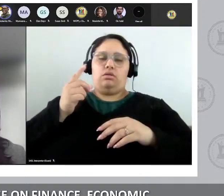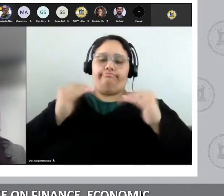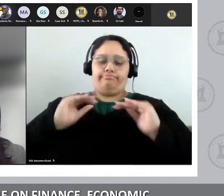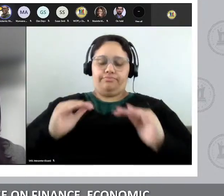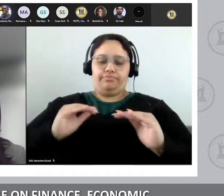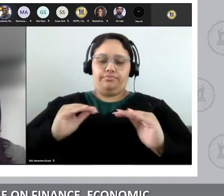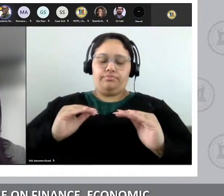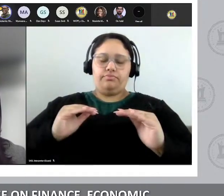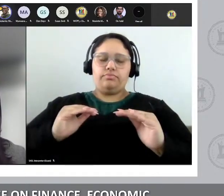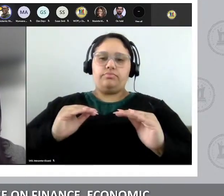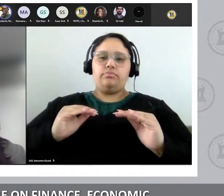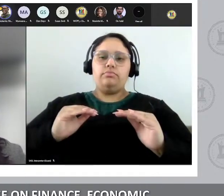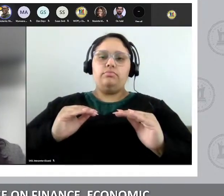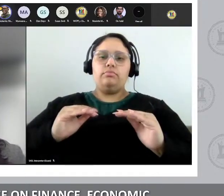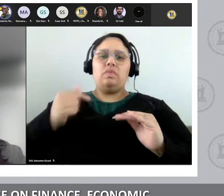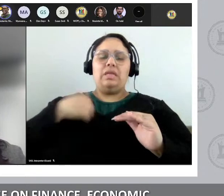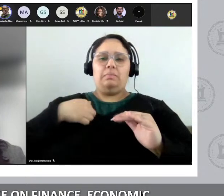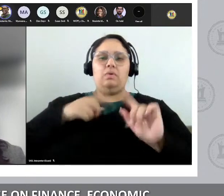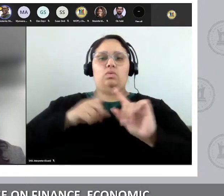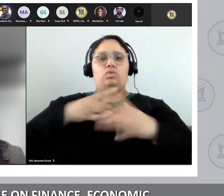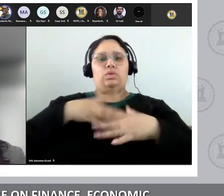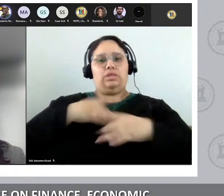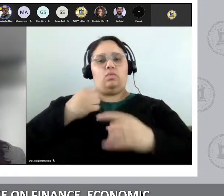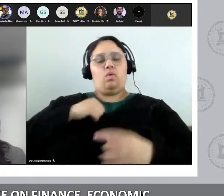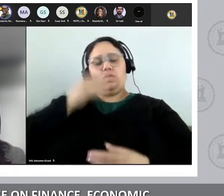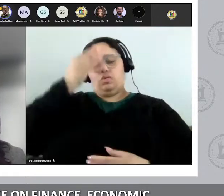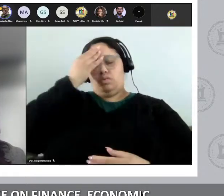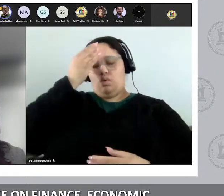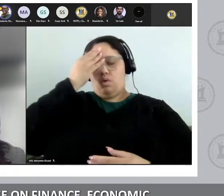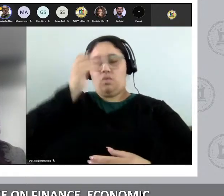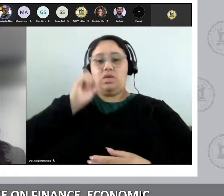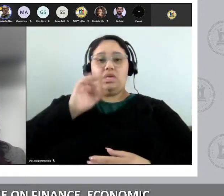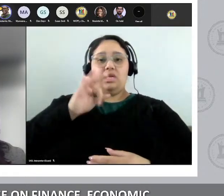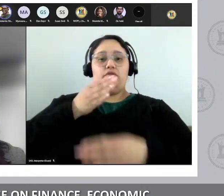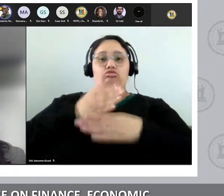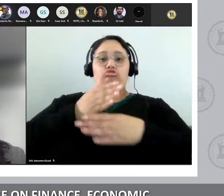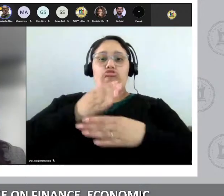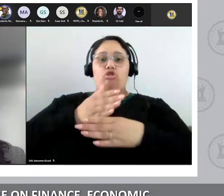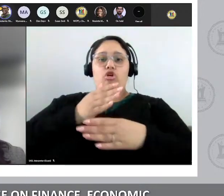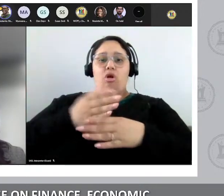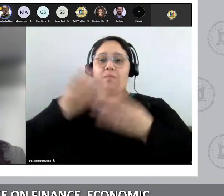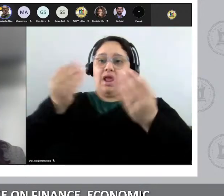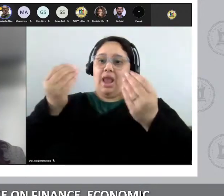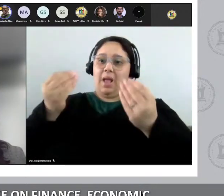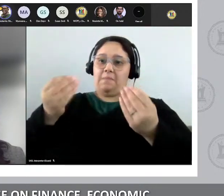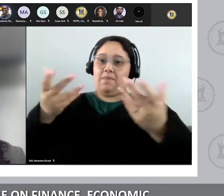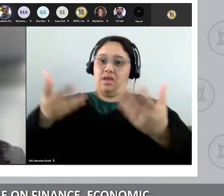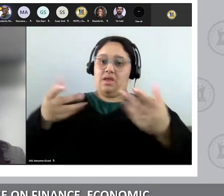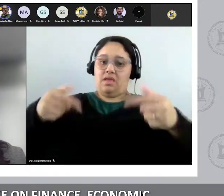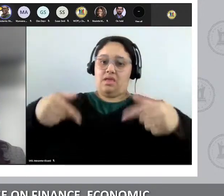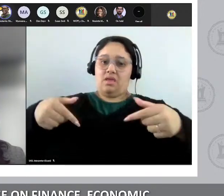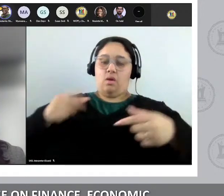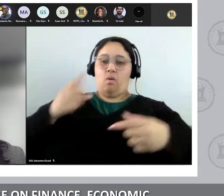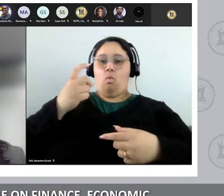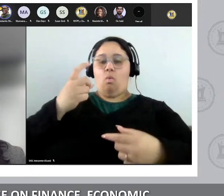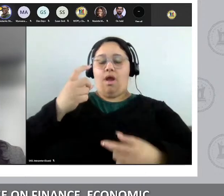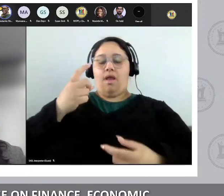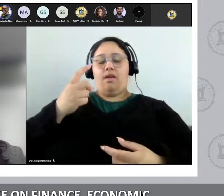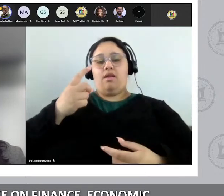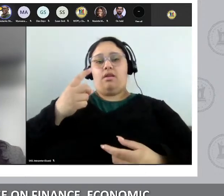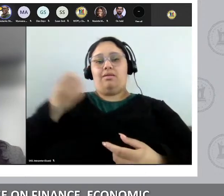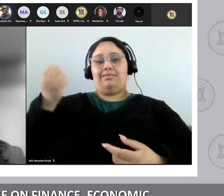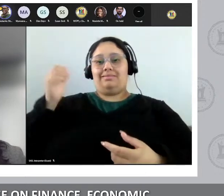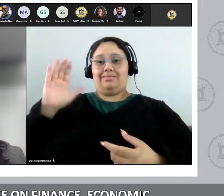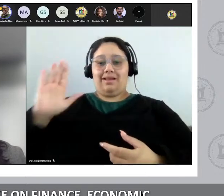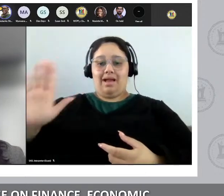then I'm interested to know also if the job numbers I see in the West, in the one of the